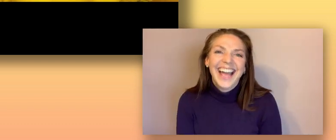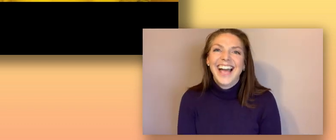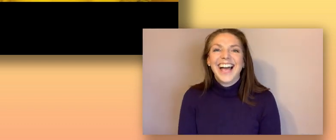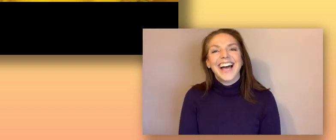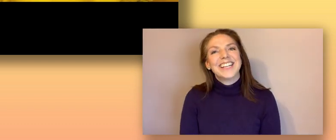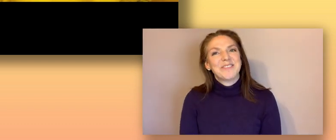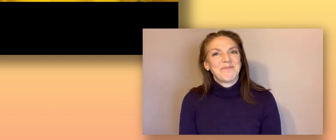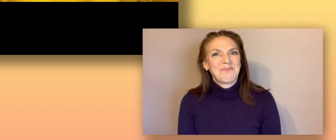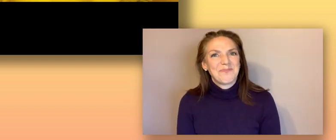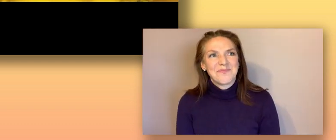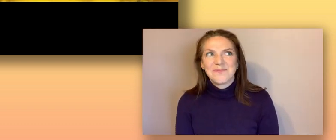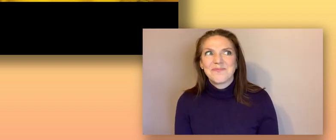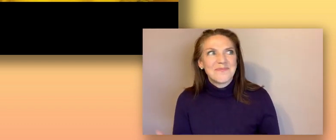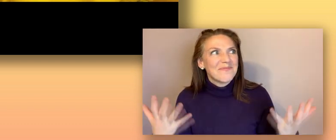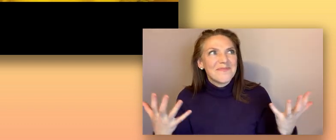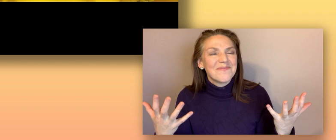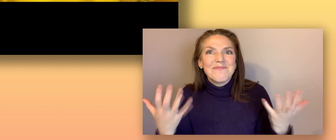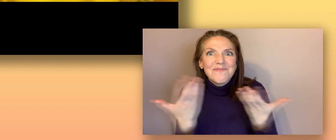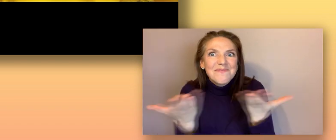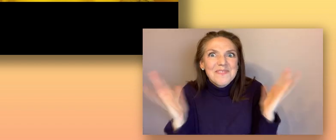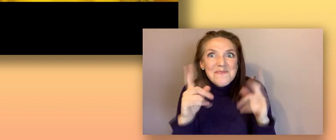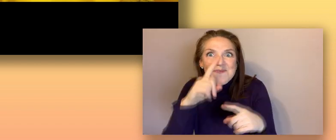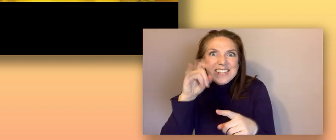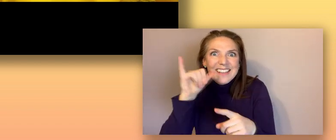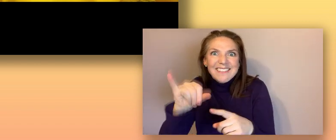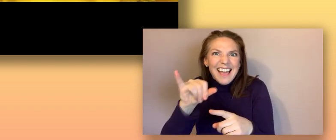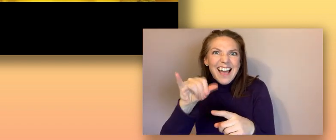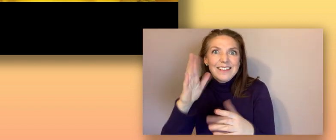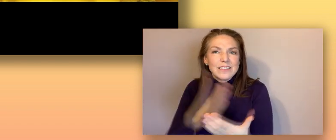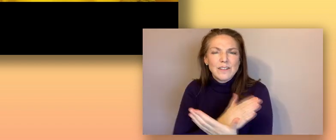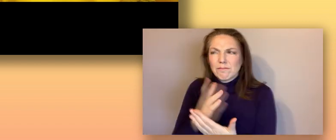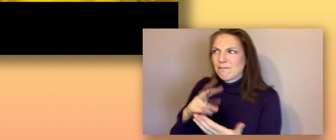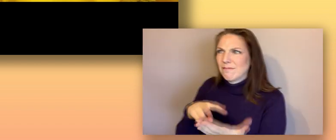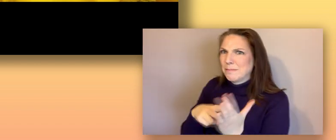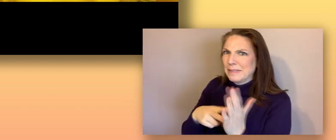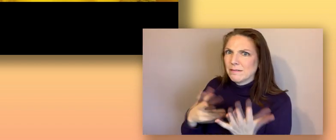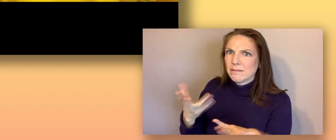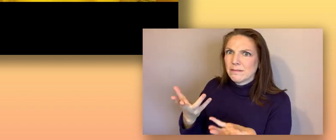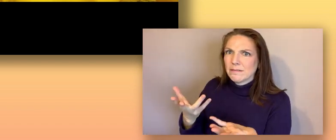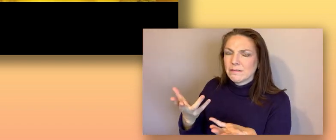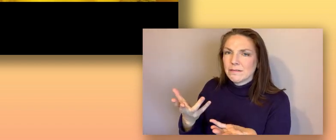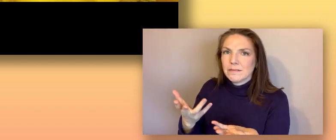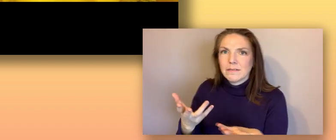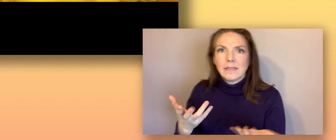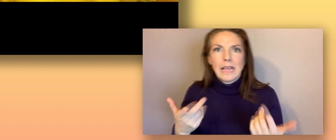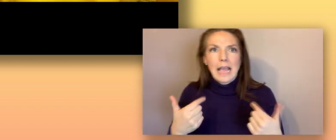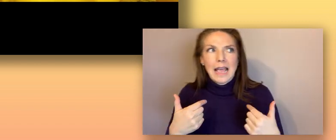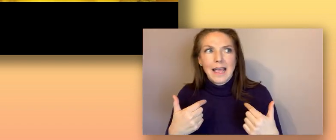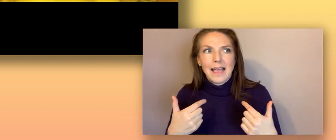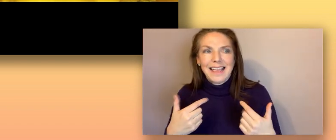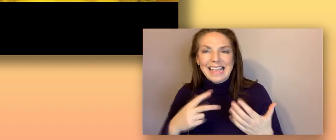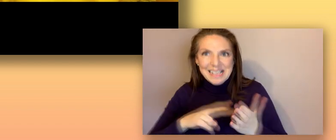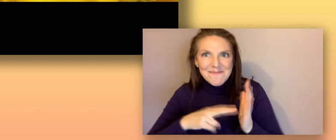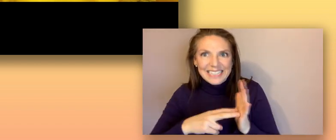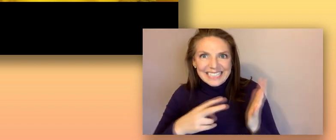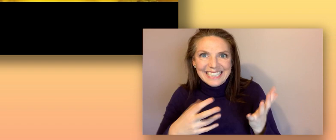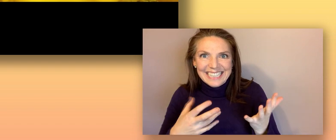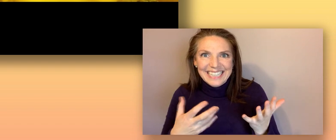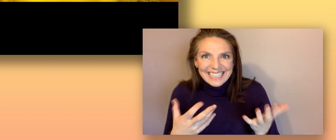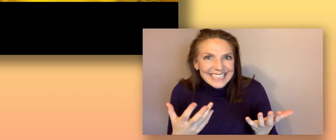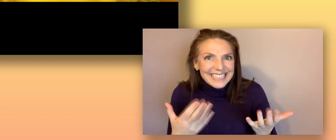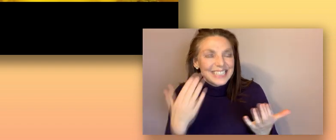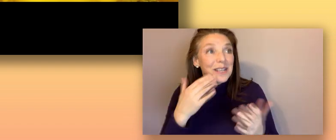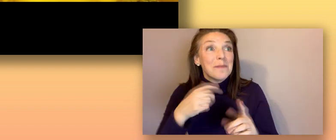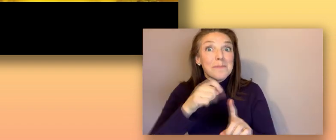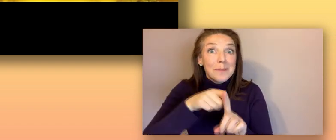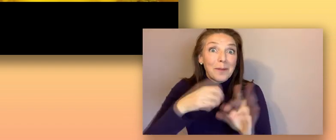Gosh. All this stuff because of that song. What do you mean? I mean, like, the